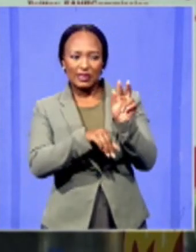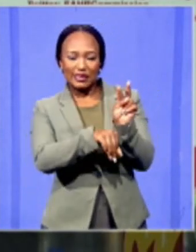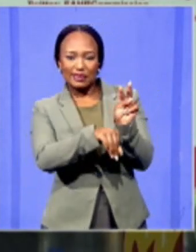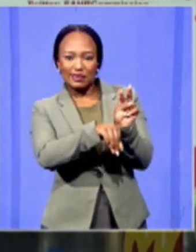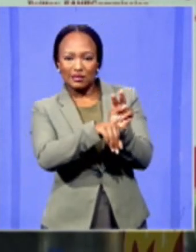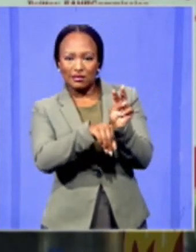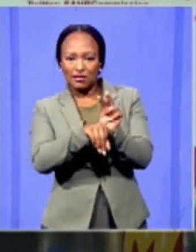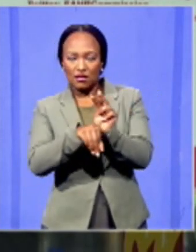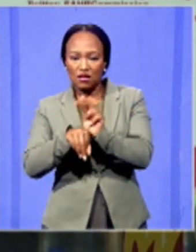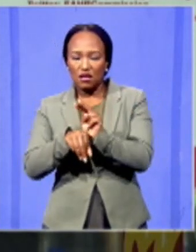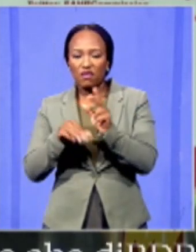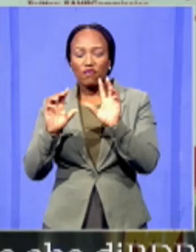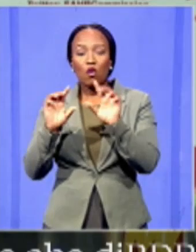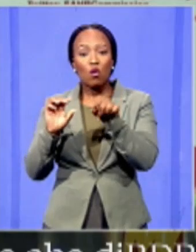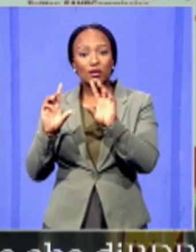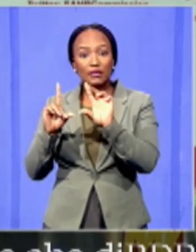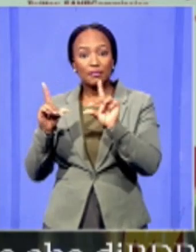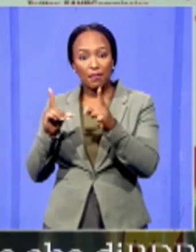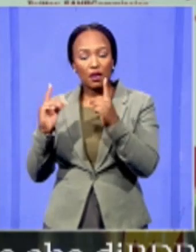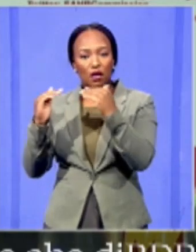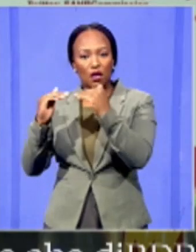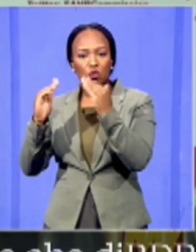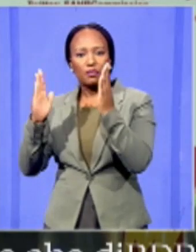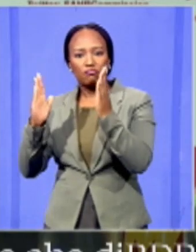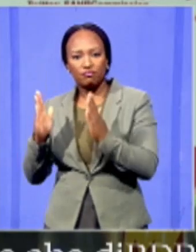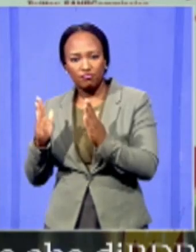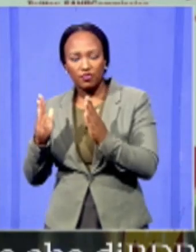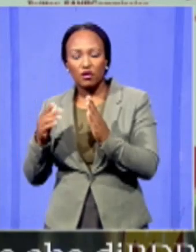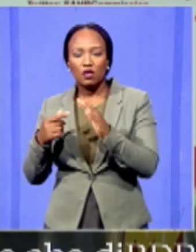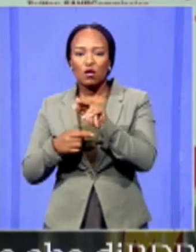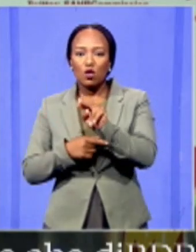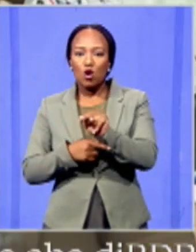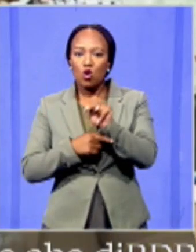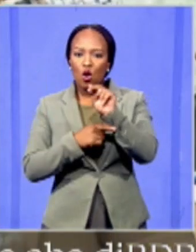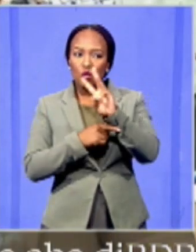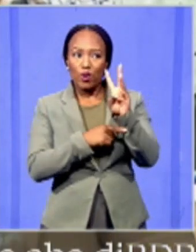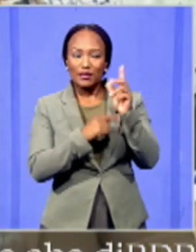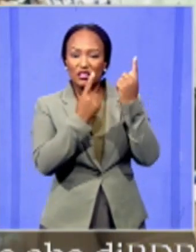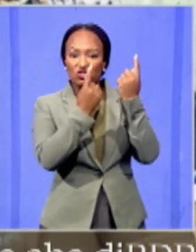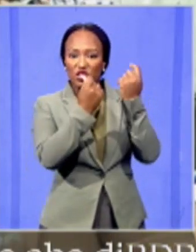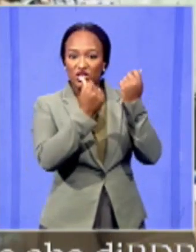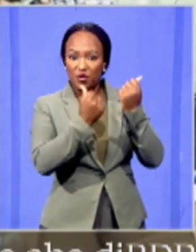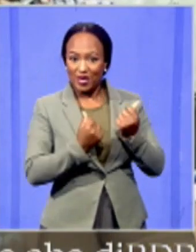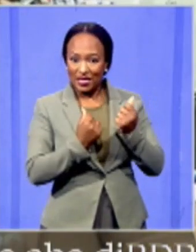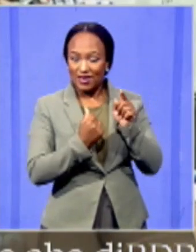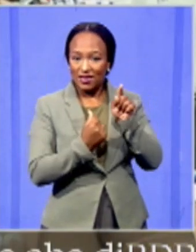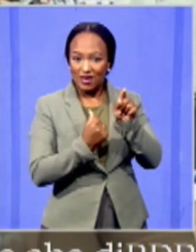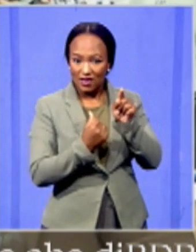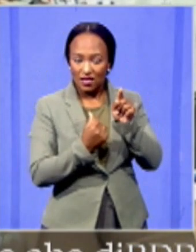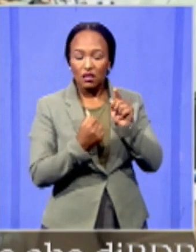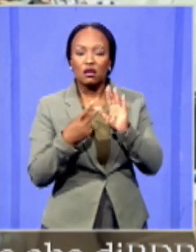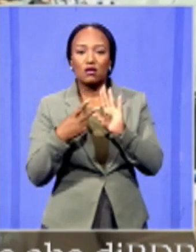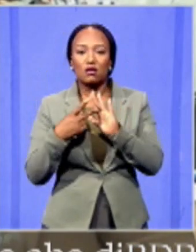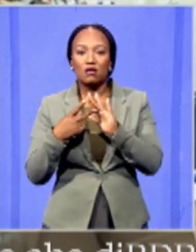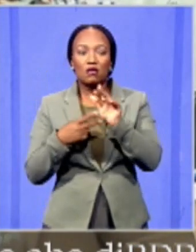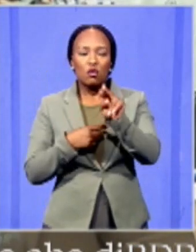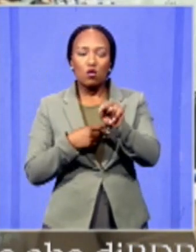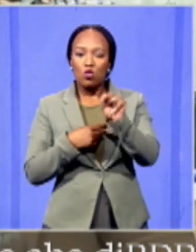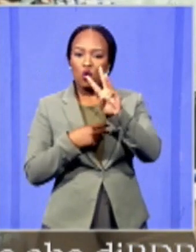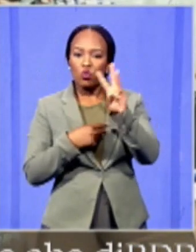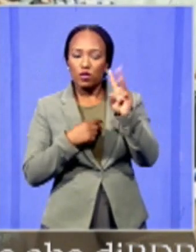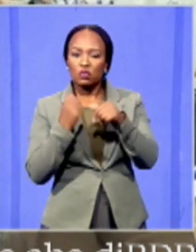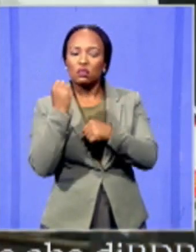the Department of Human Settlements, such as the Northwest Treasury, as well as the Northwest